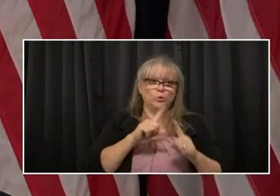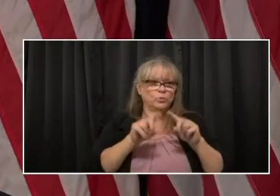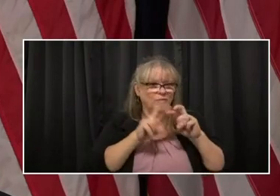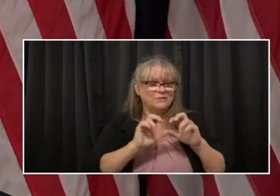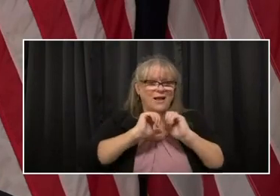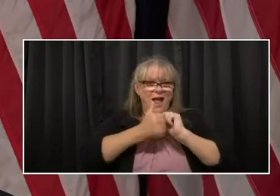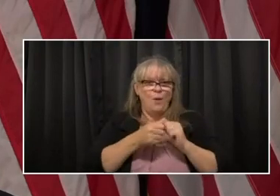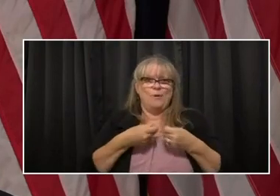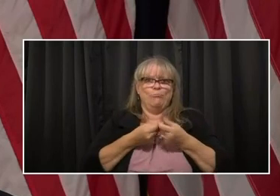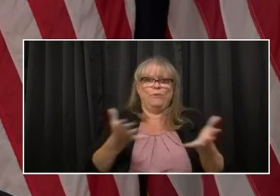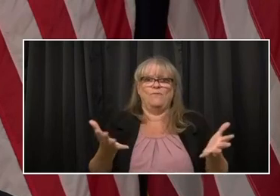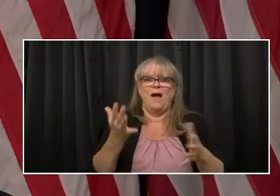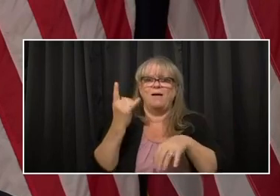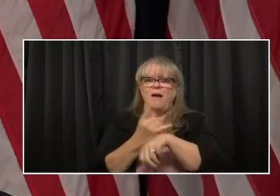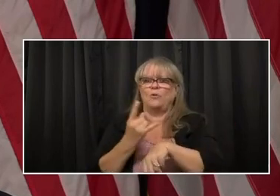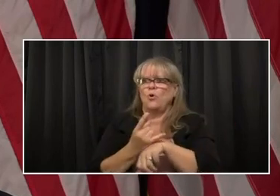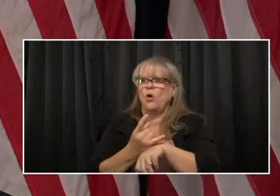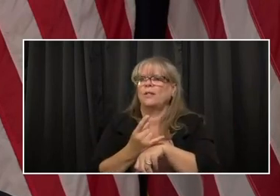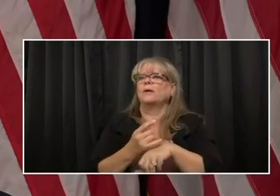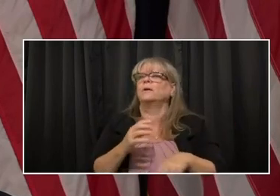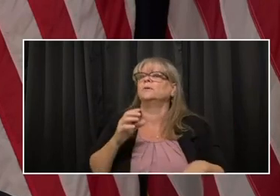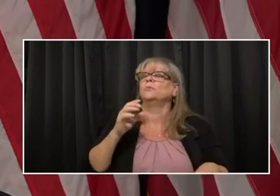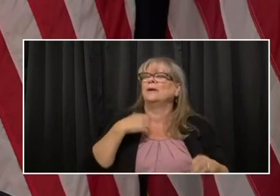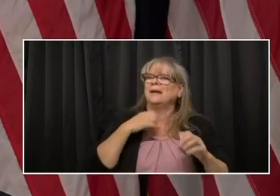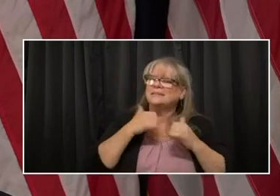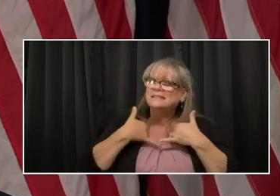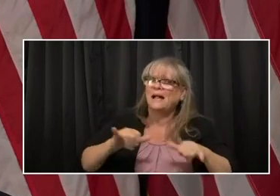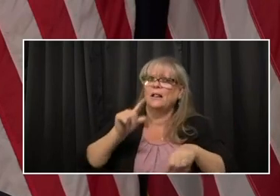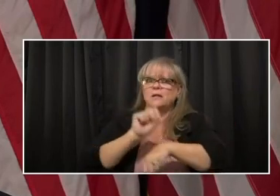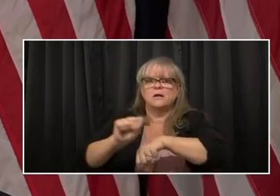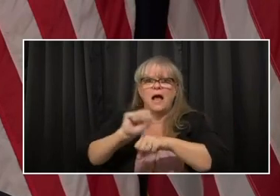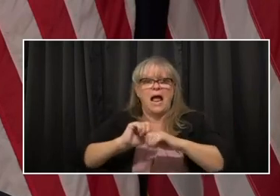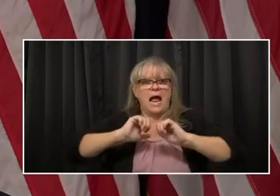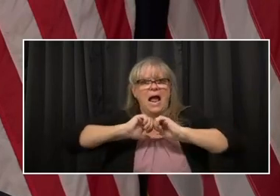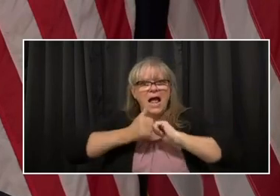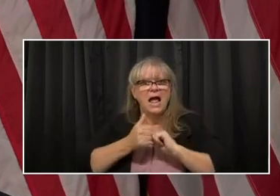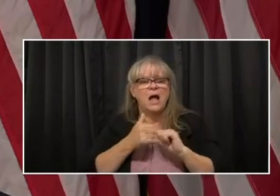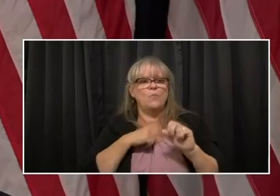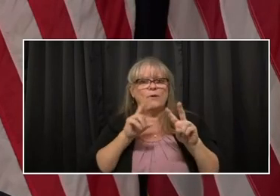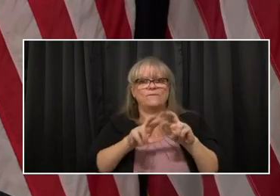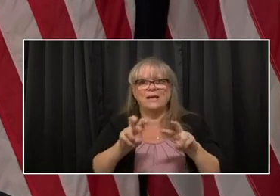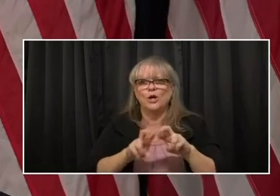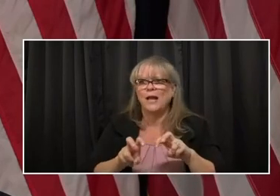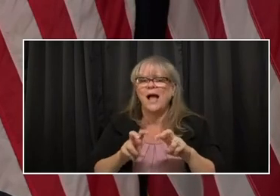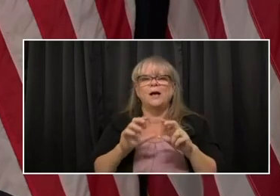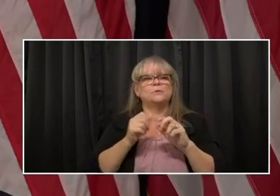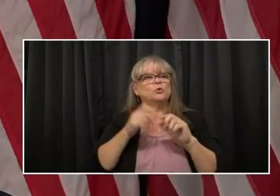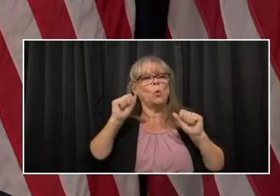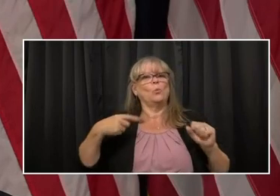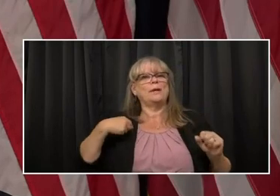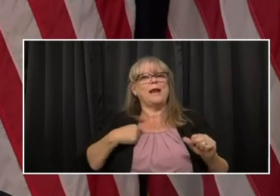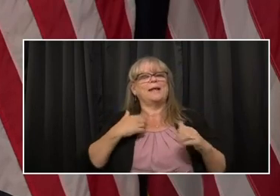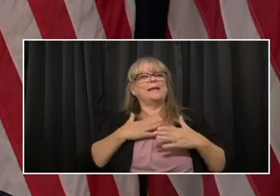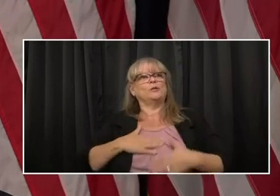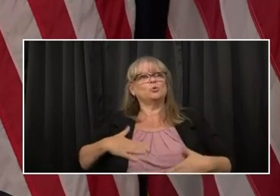out how people can have a nightlife experience during the pandemic